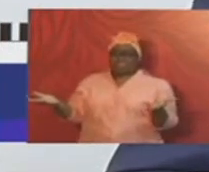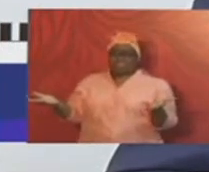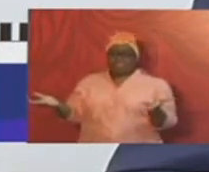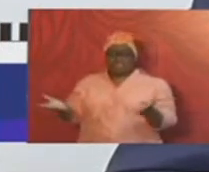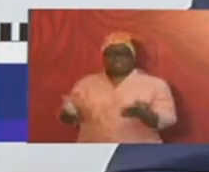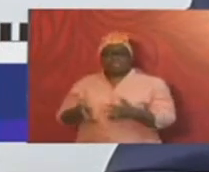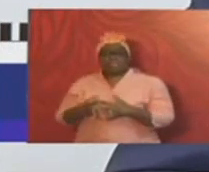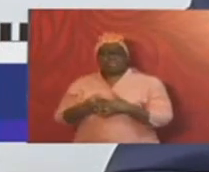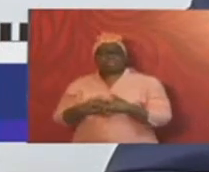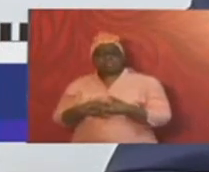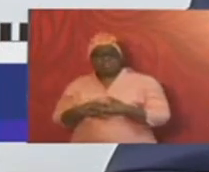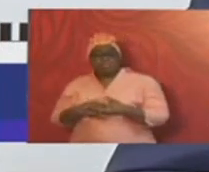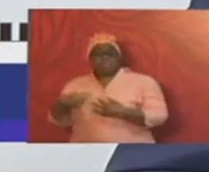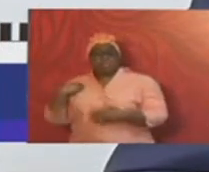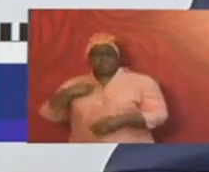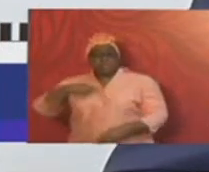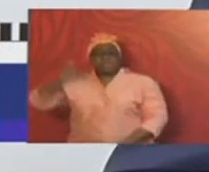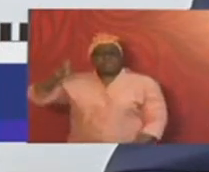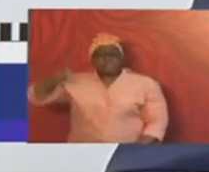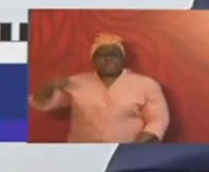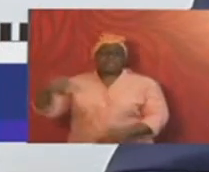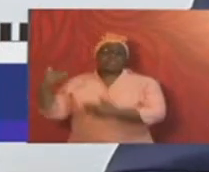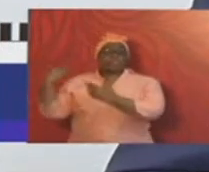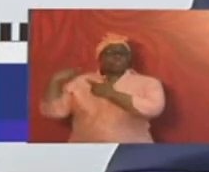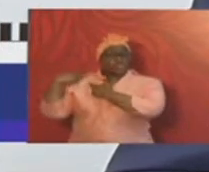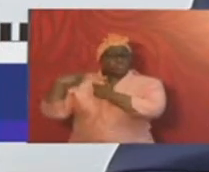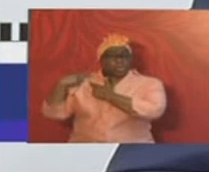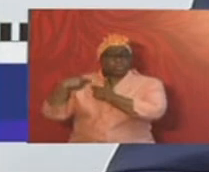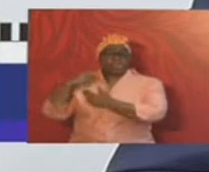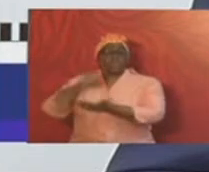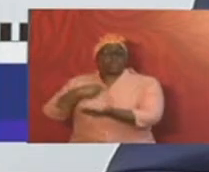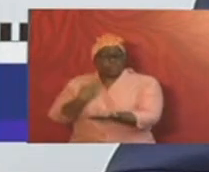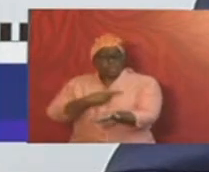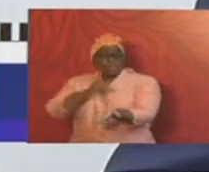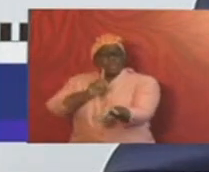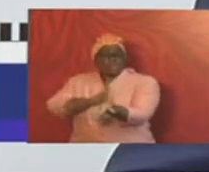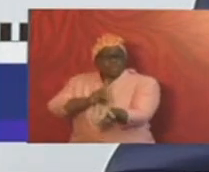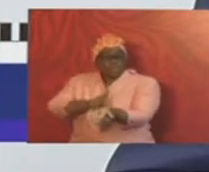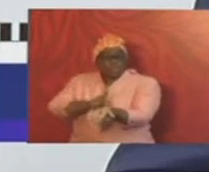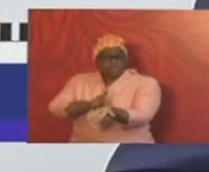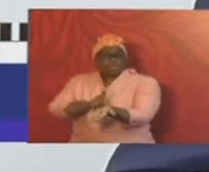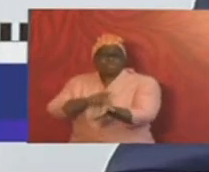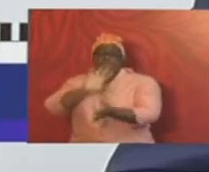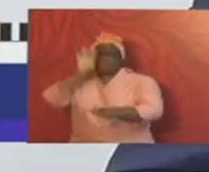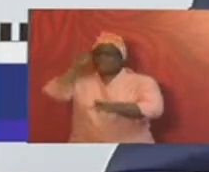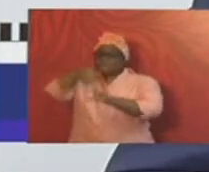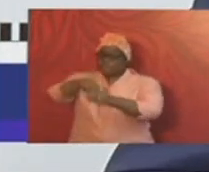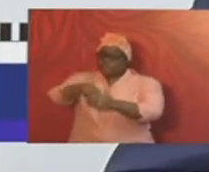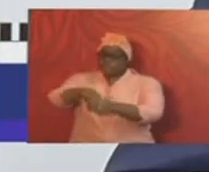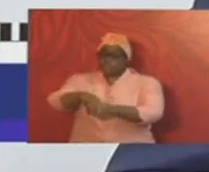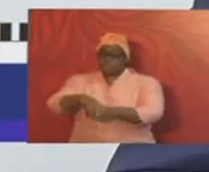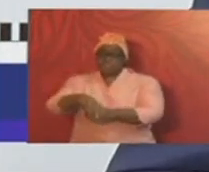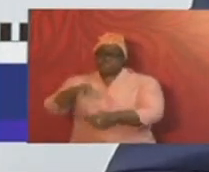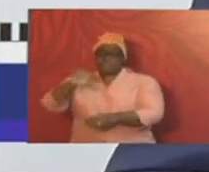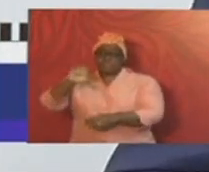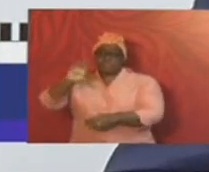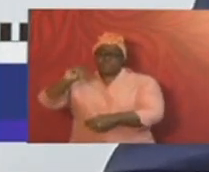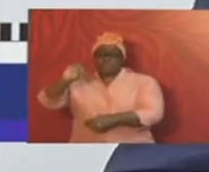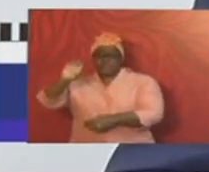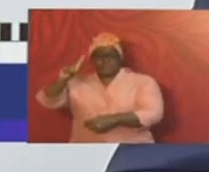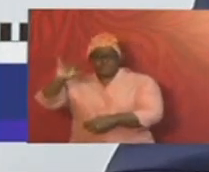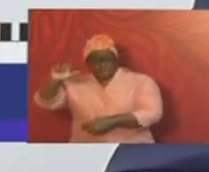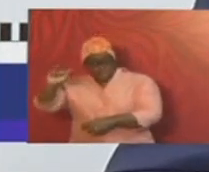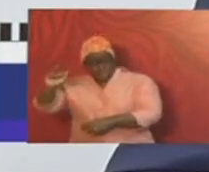practitioners, I urge that we use the correct terminology. The vaccines are